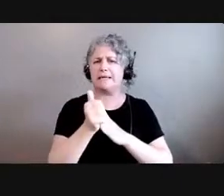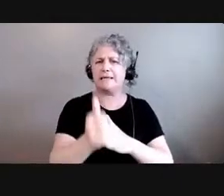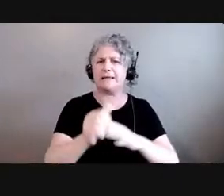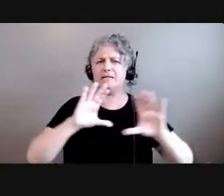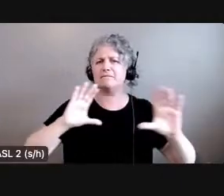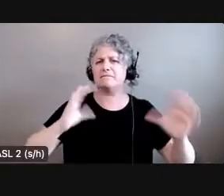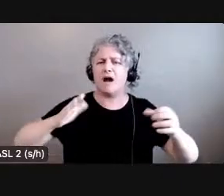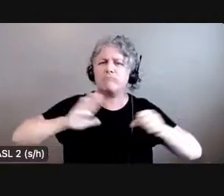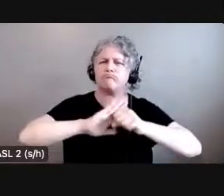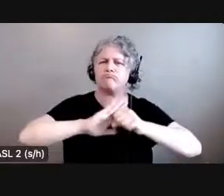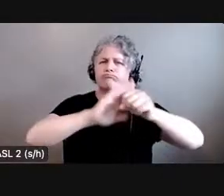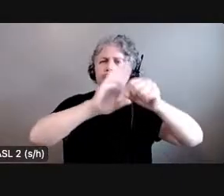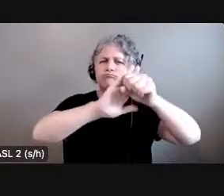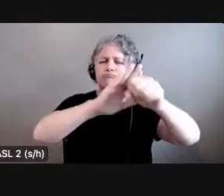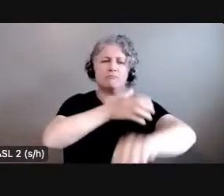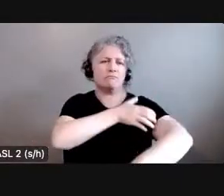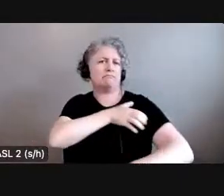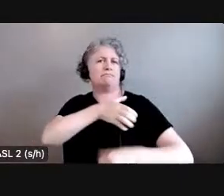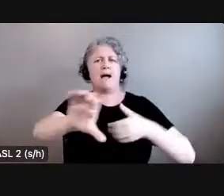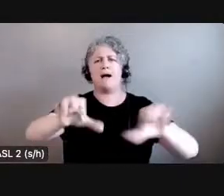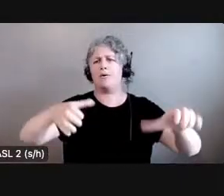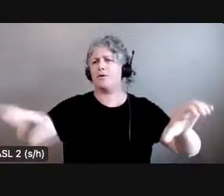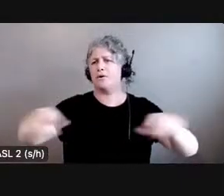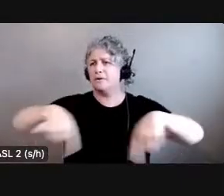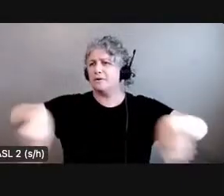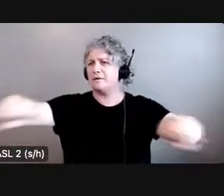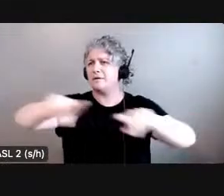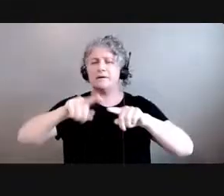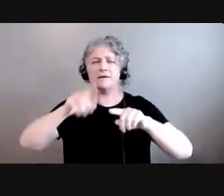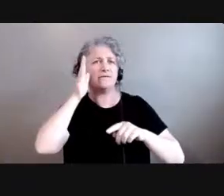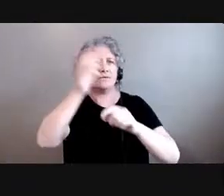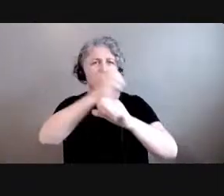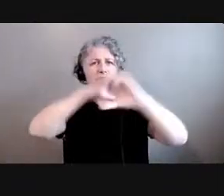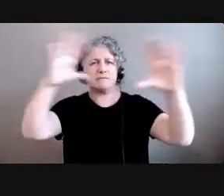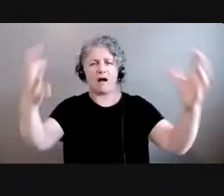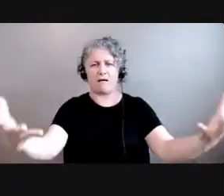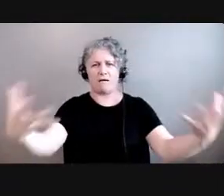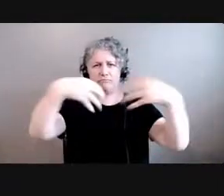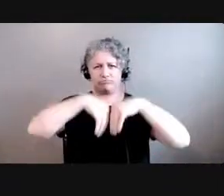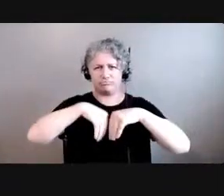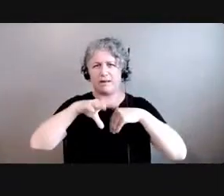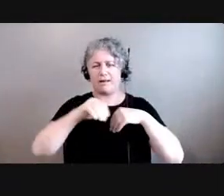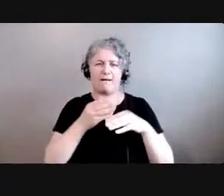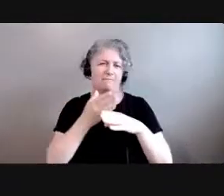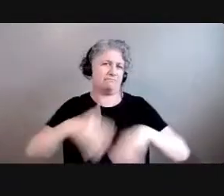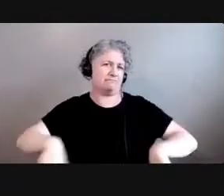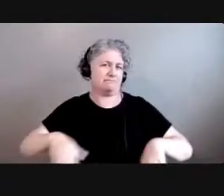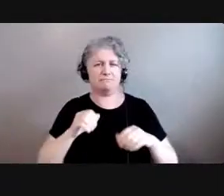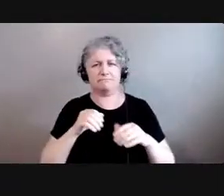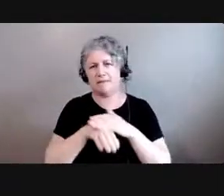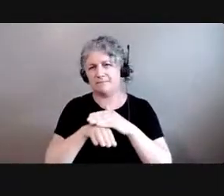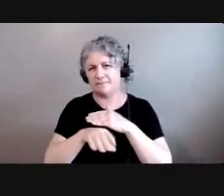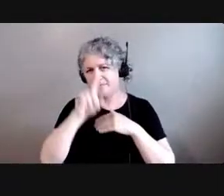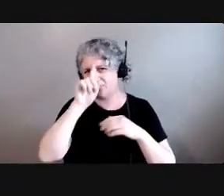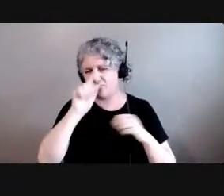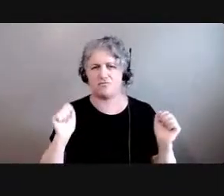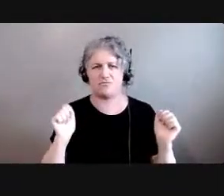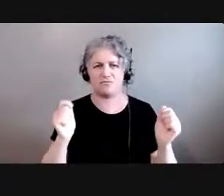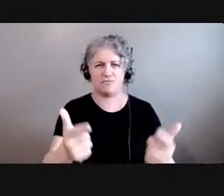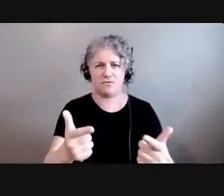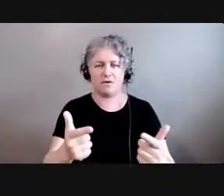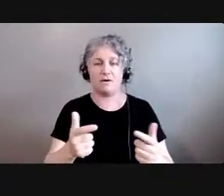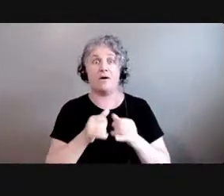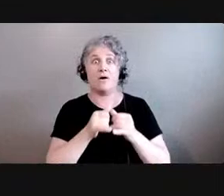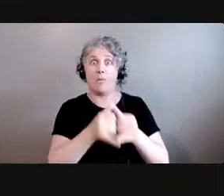empowering others to make the future accessible and inclusive for all. Mayan has been recognized for her work with numerous